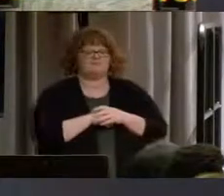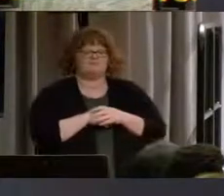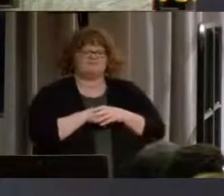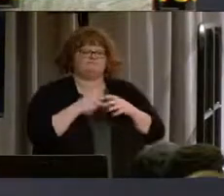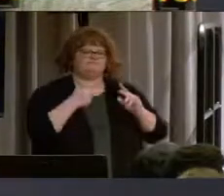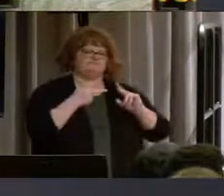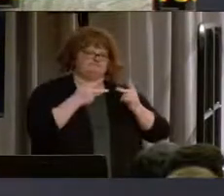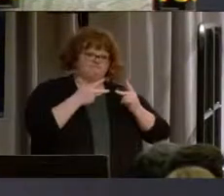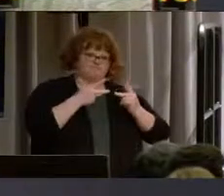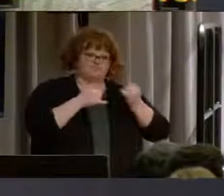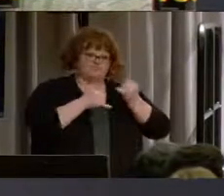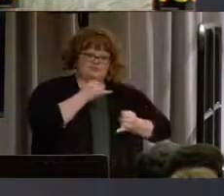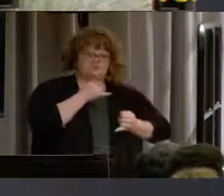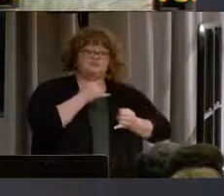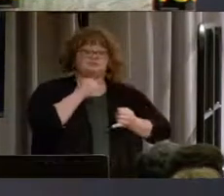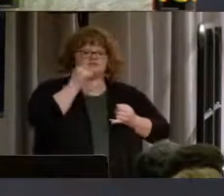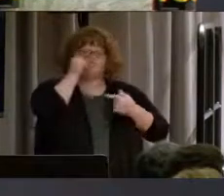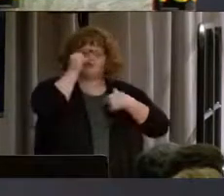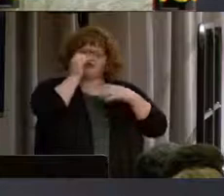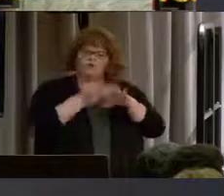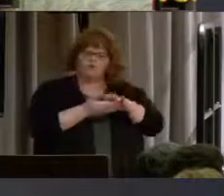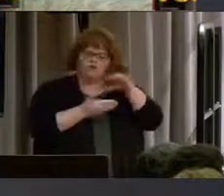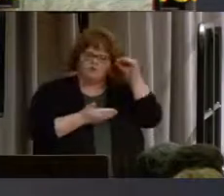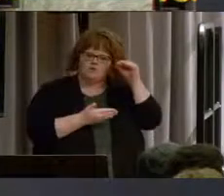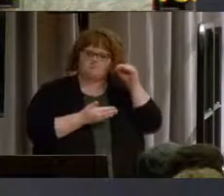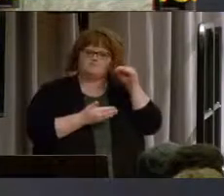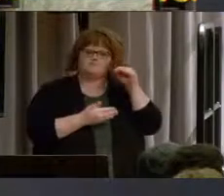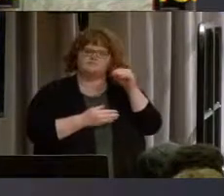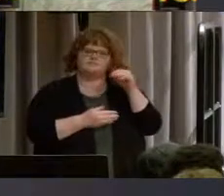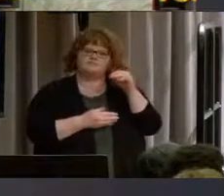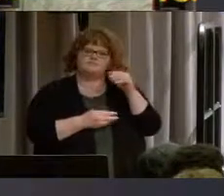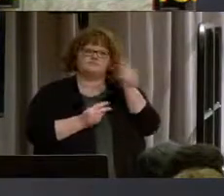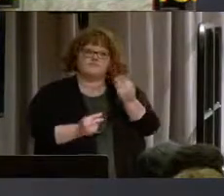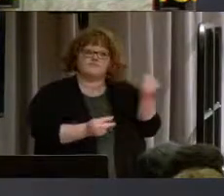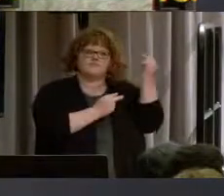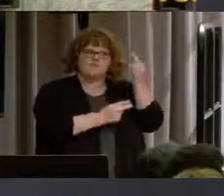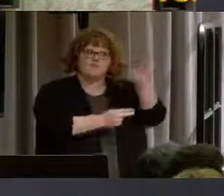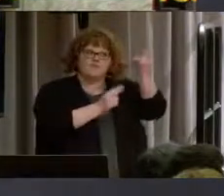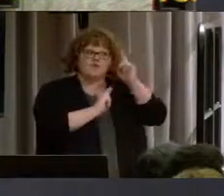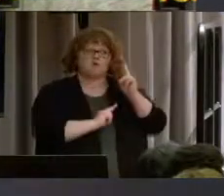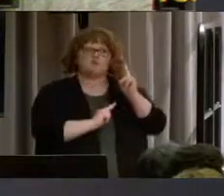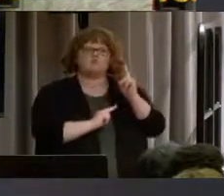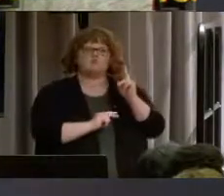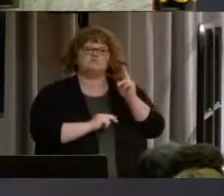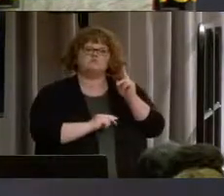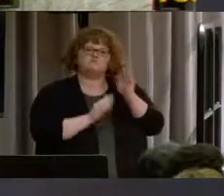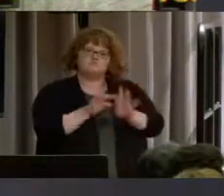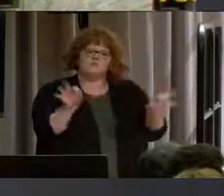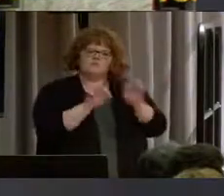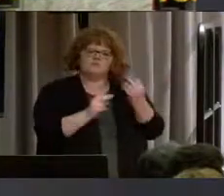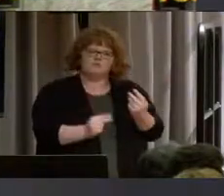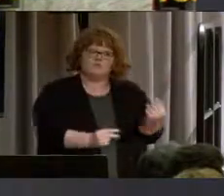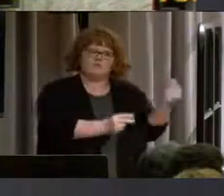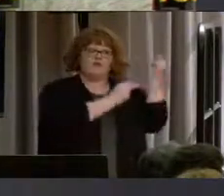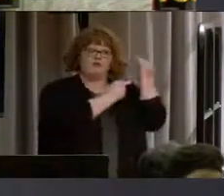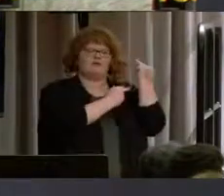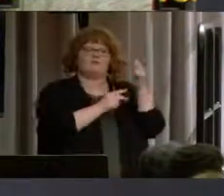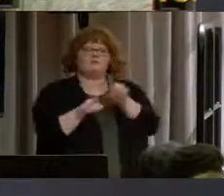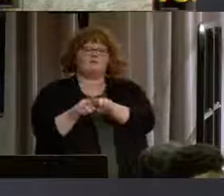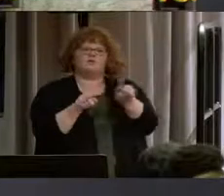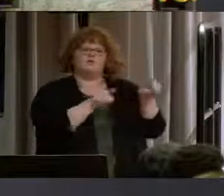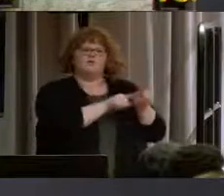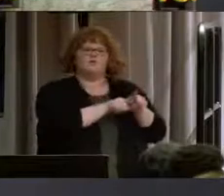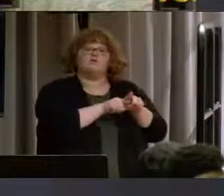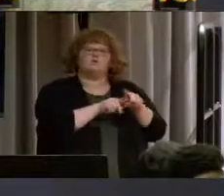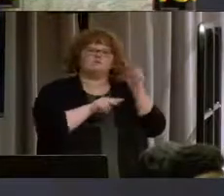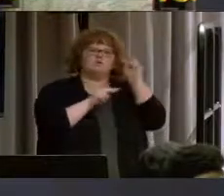lesson learned is that memorials need to look forward as much as they look backward, and that as much as